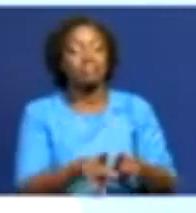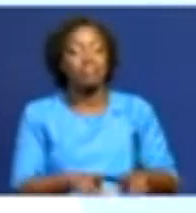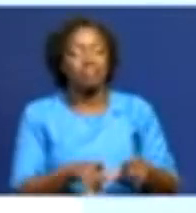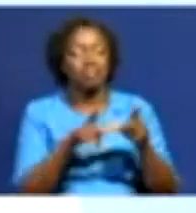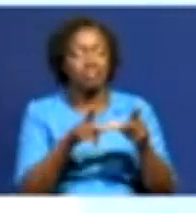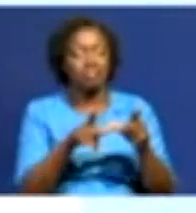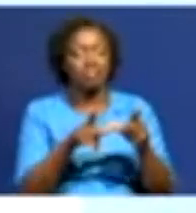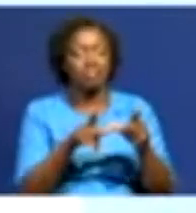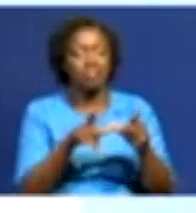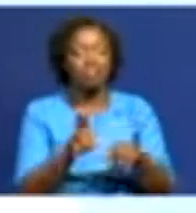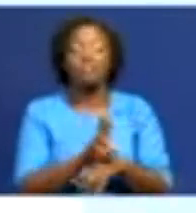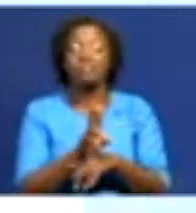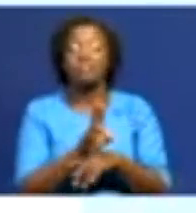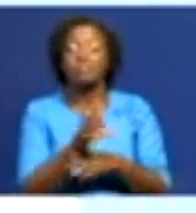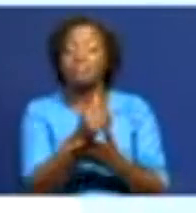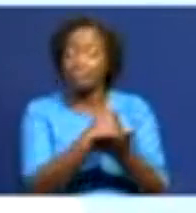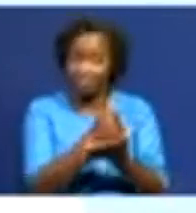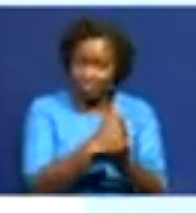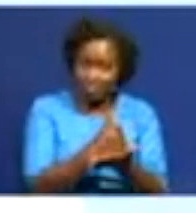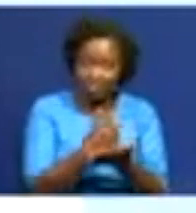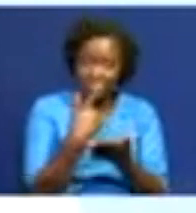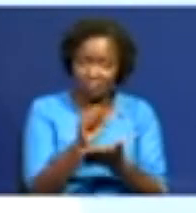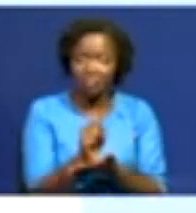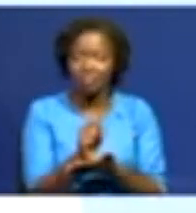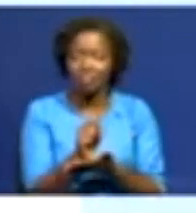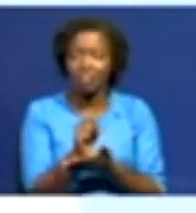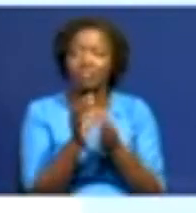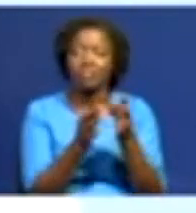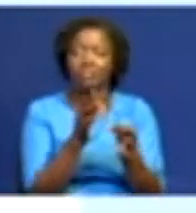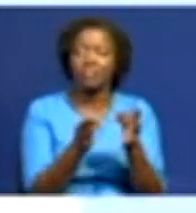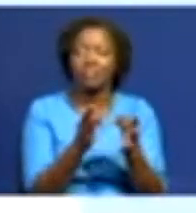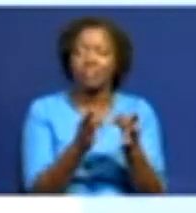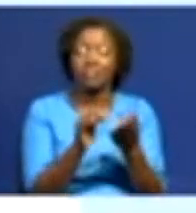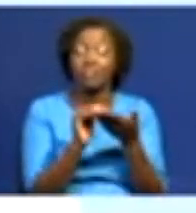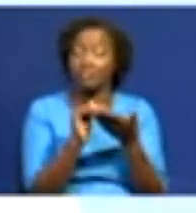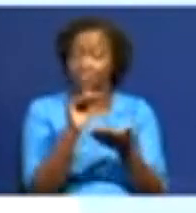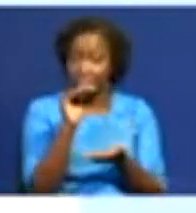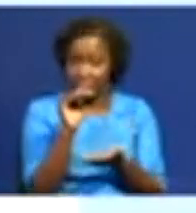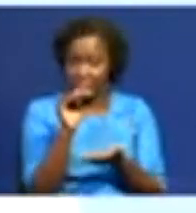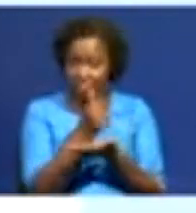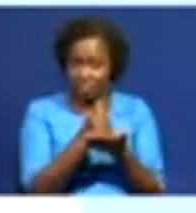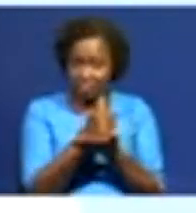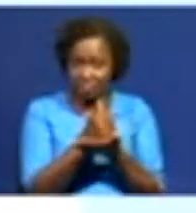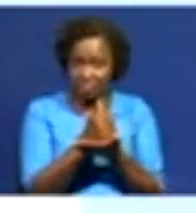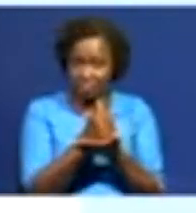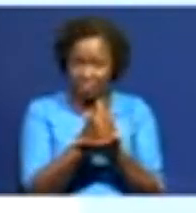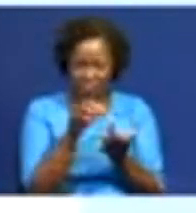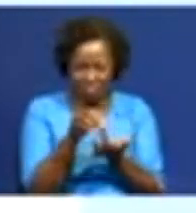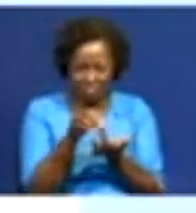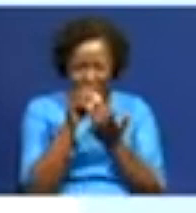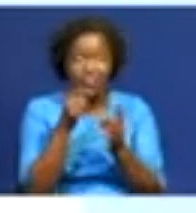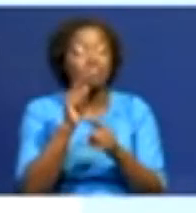connoisseurs of coffee. And so if we can get more coffee in particular